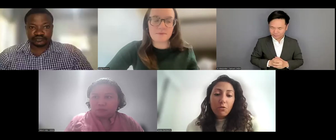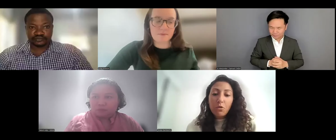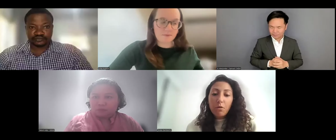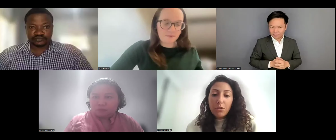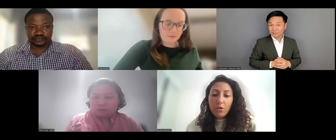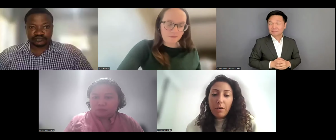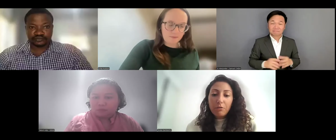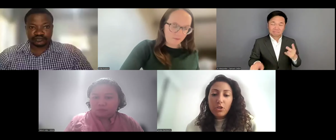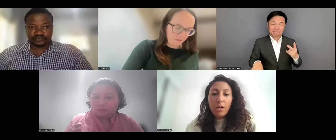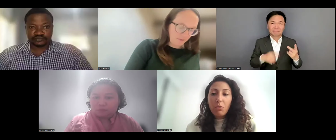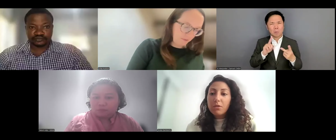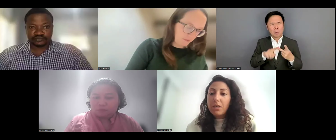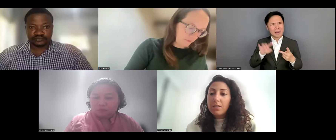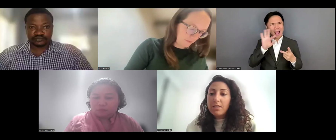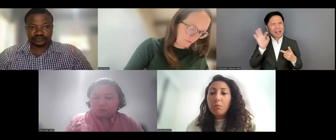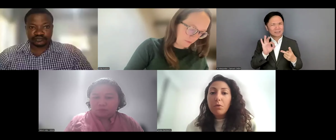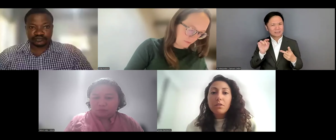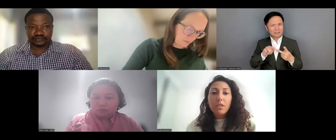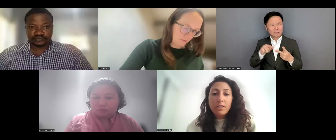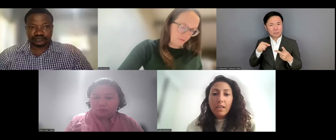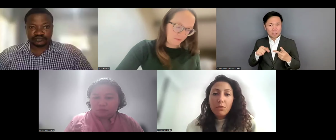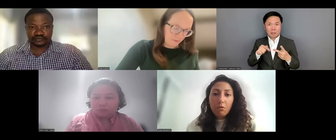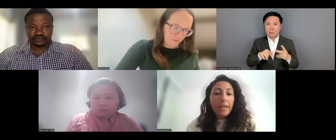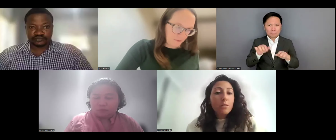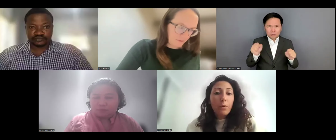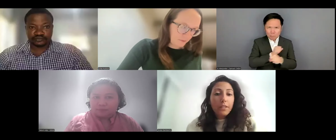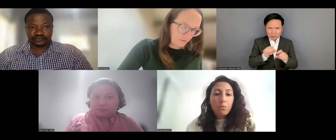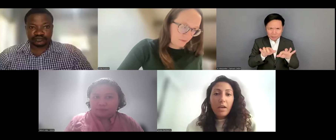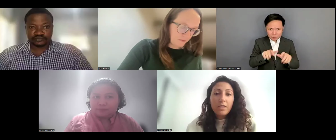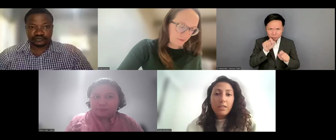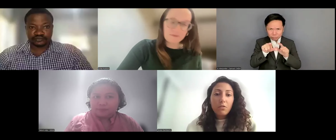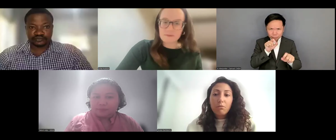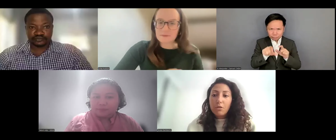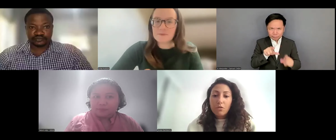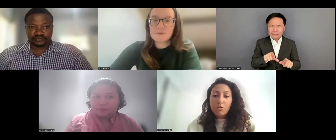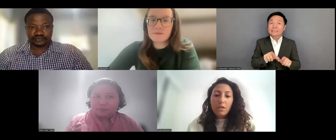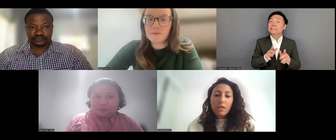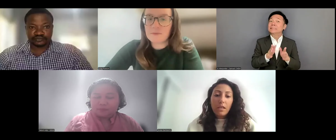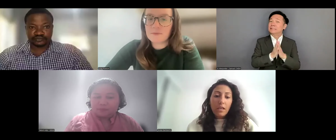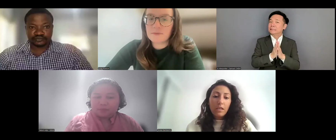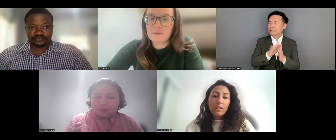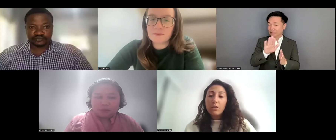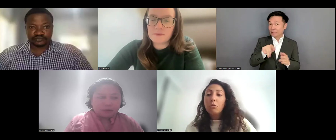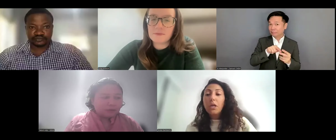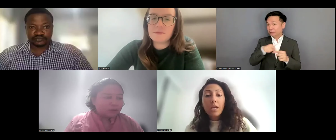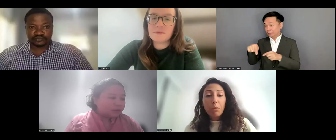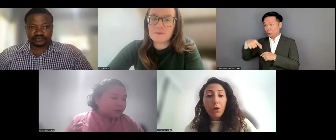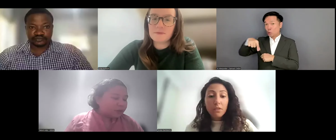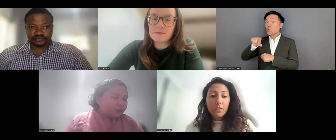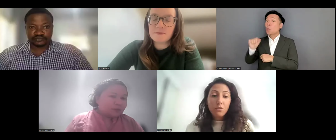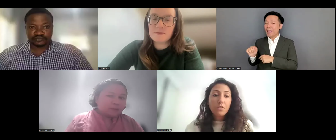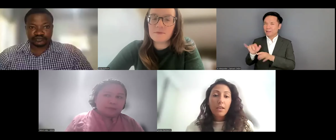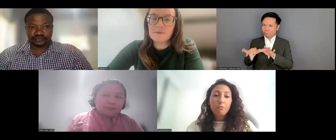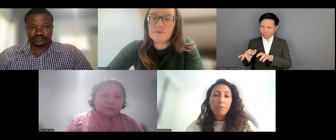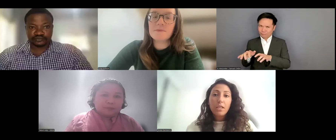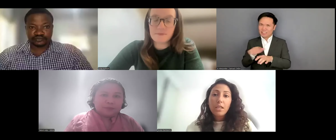there's also a question about the chat box being disabled. That is correct. Please write your questions in the Q&A box